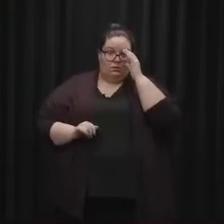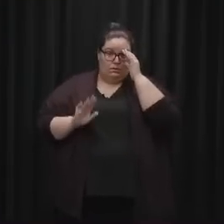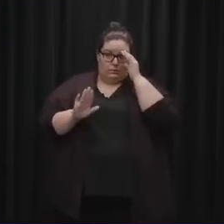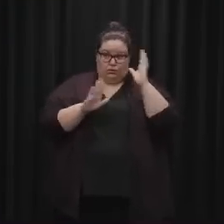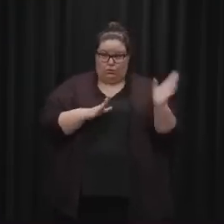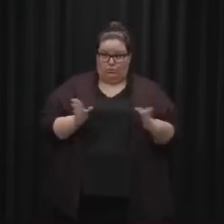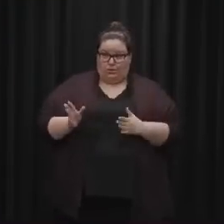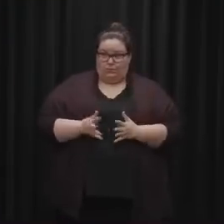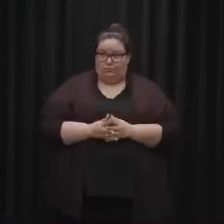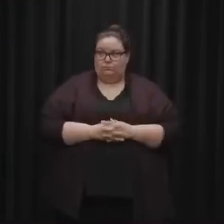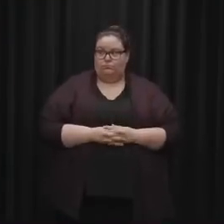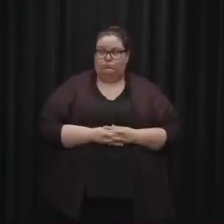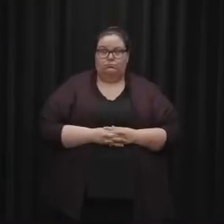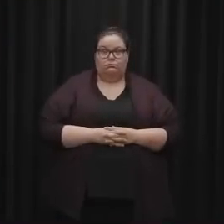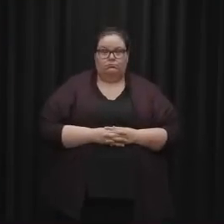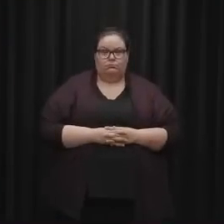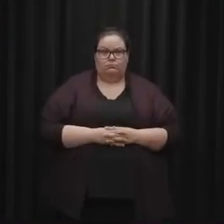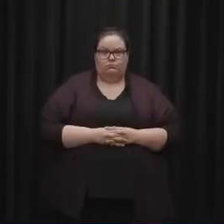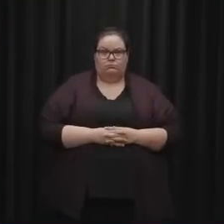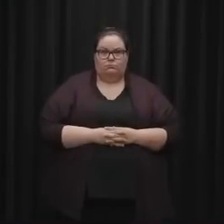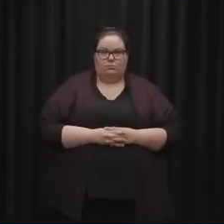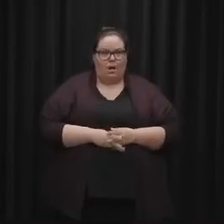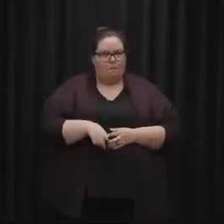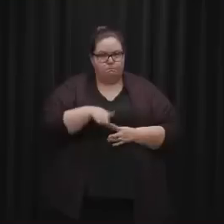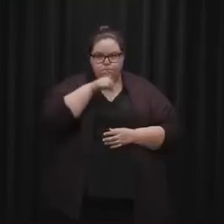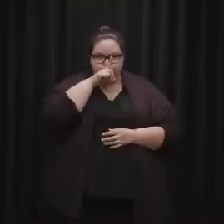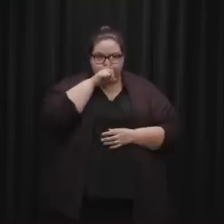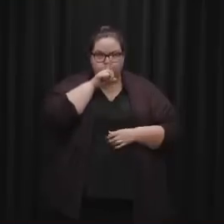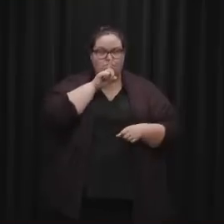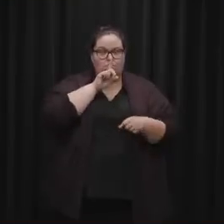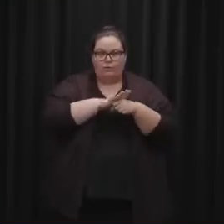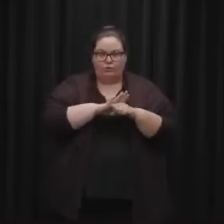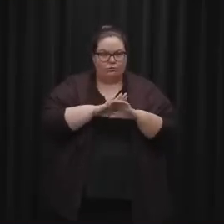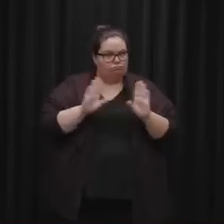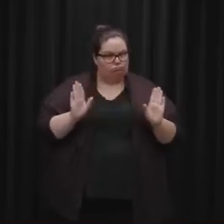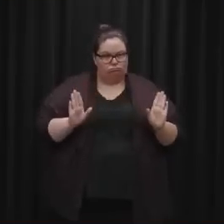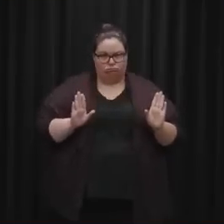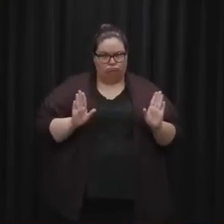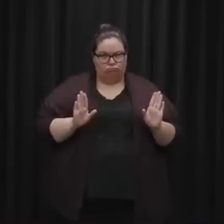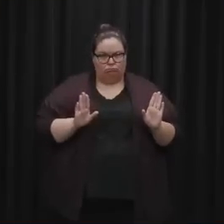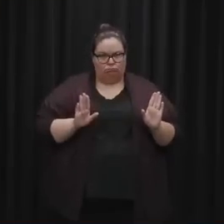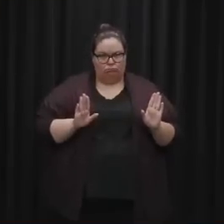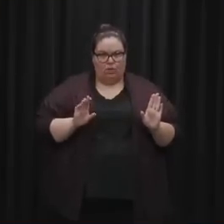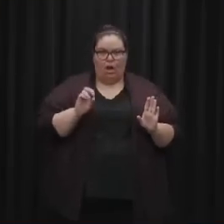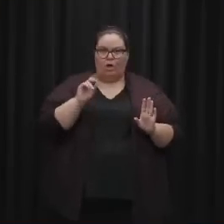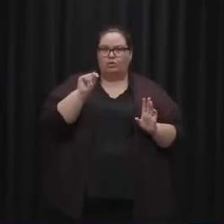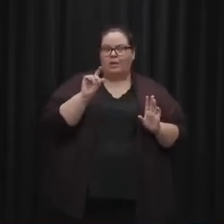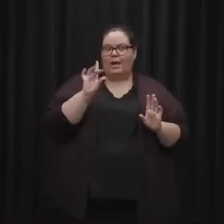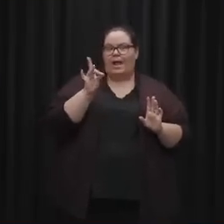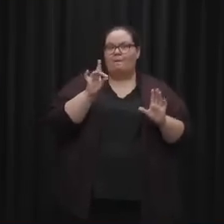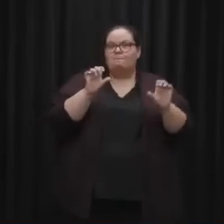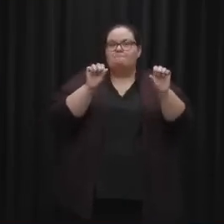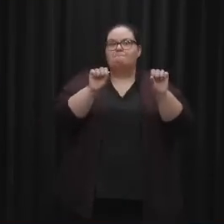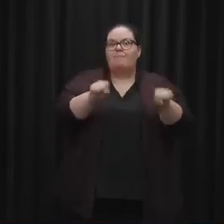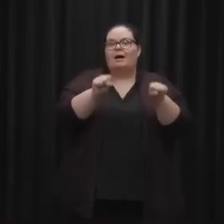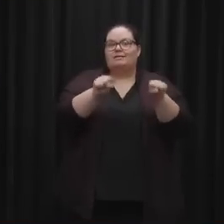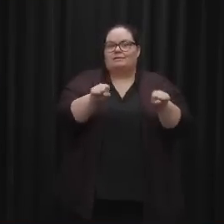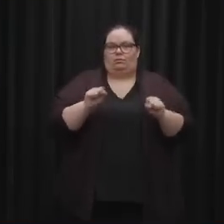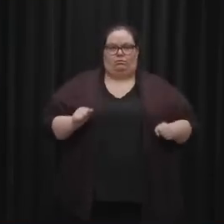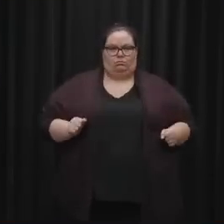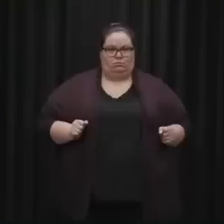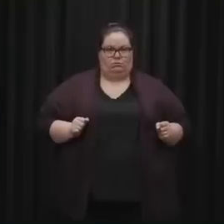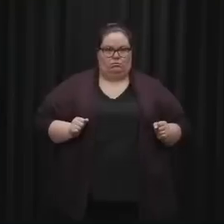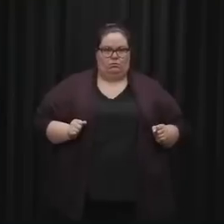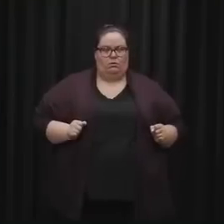your plan? I didn't say that was the plan as being absolute. October 8th, what I said that there is a possibility